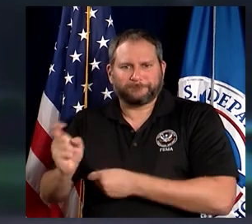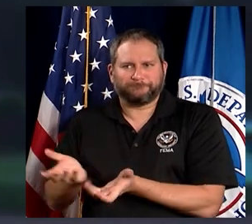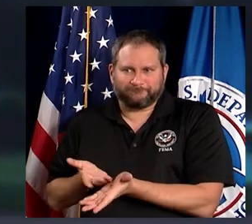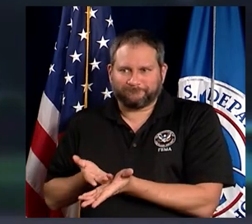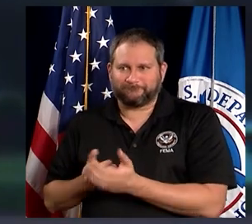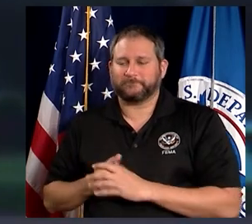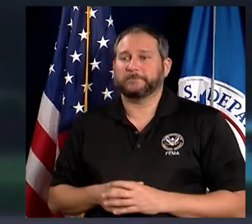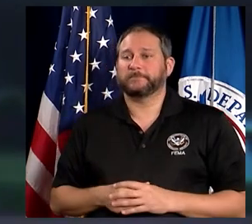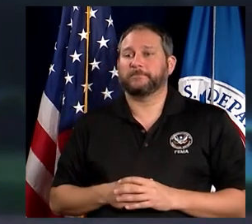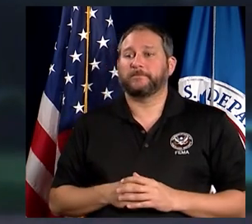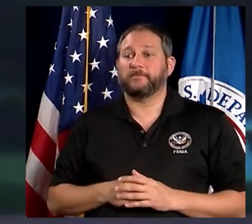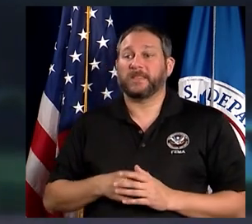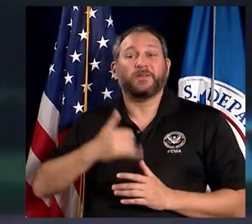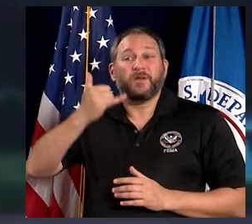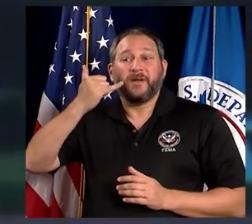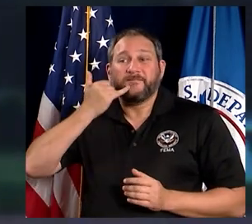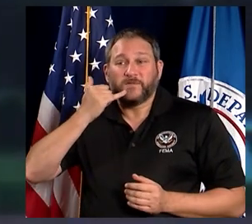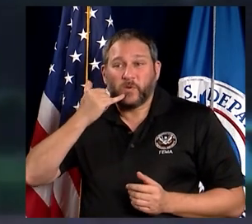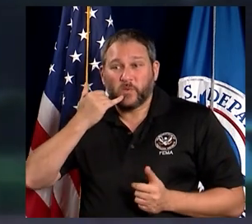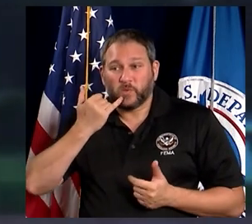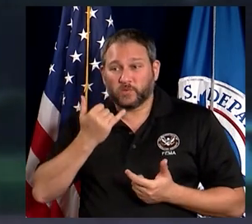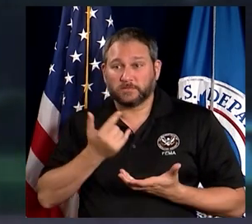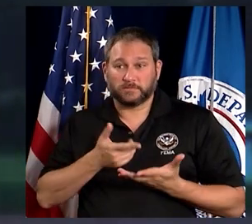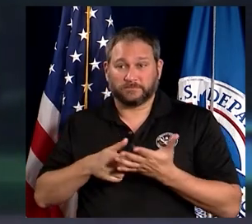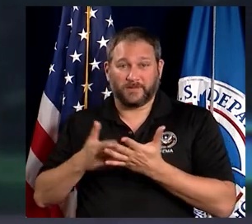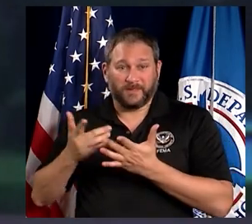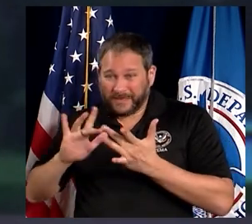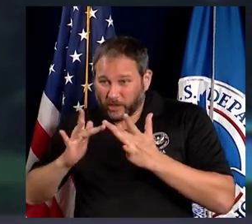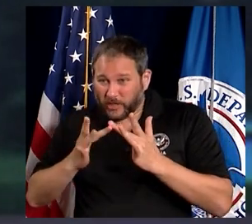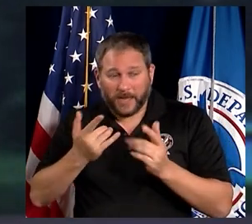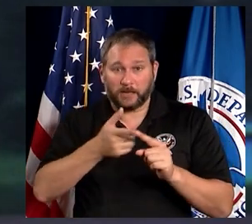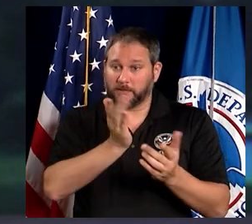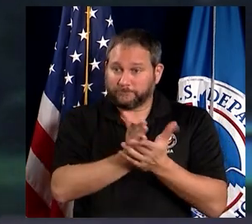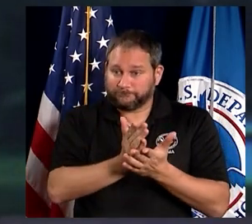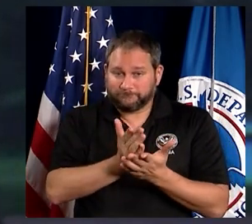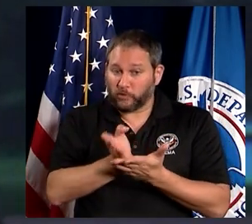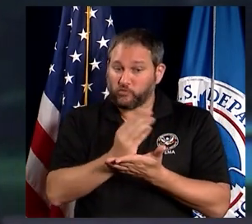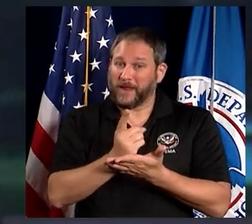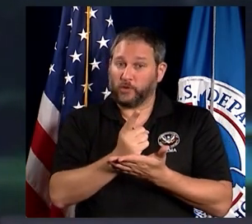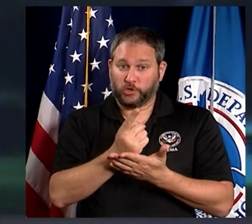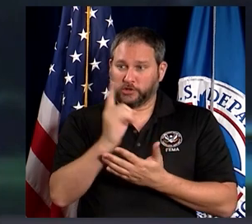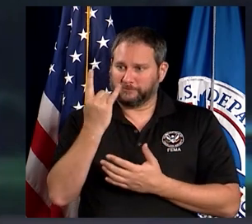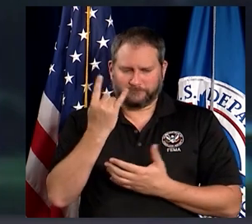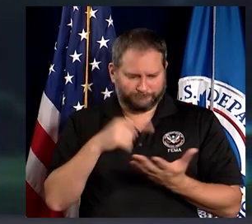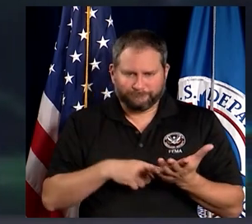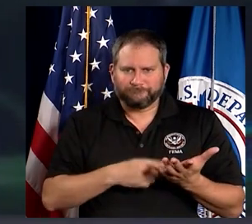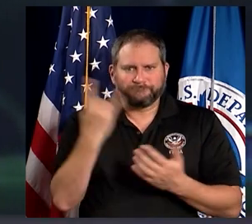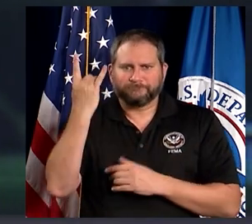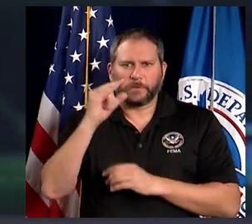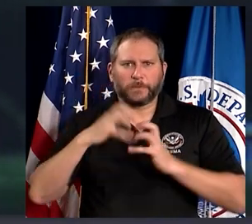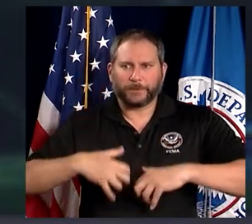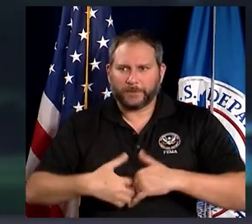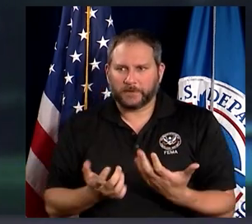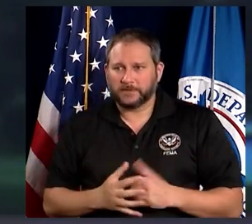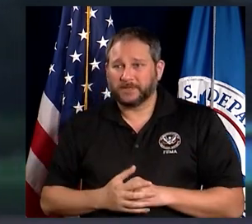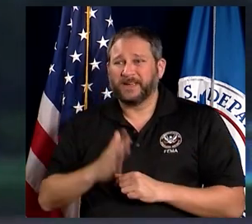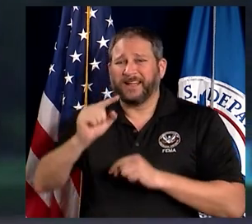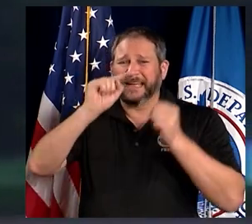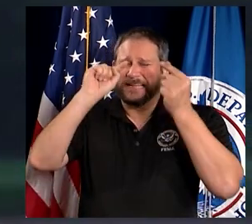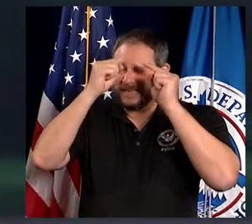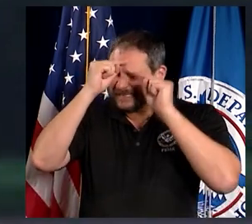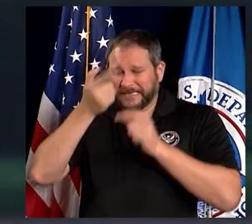out? Is that caffeine headache kicking in from lack of coffee? Do you have a garage door